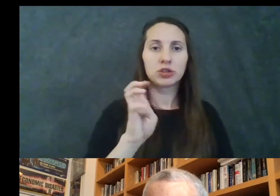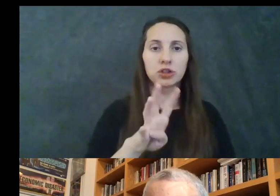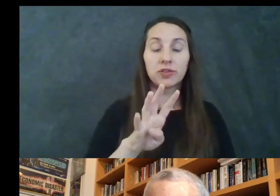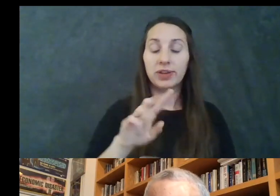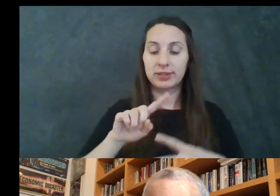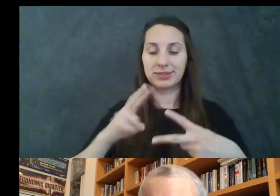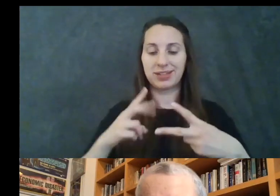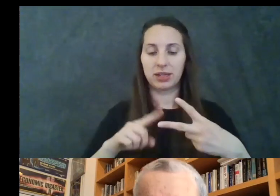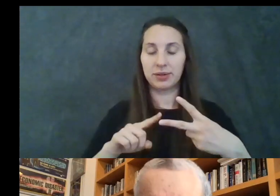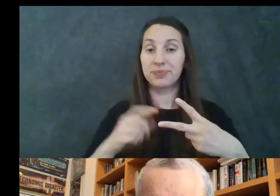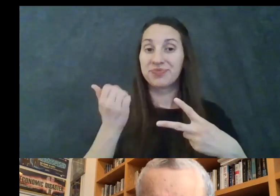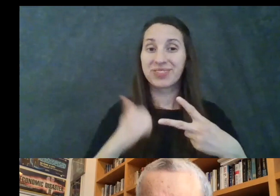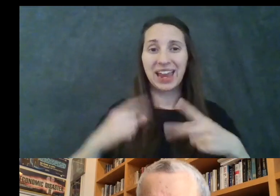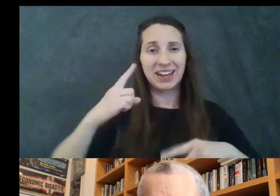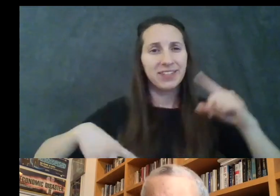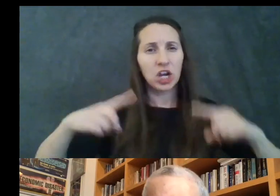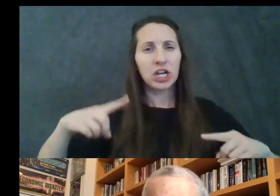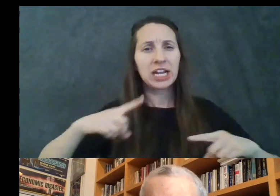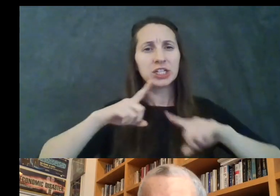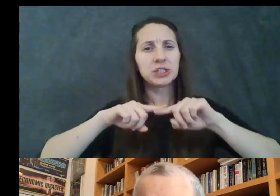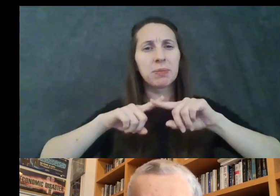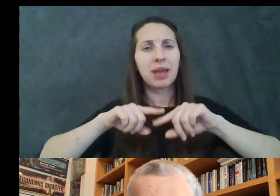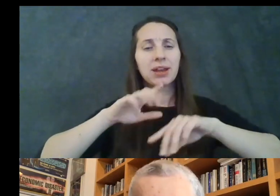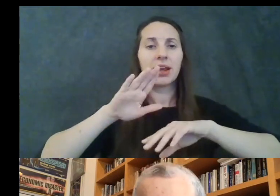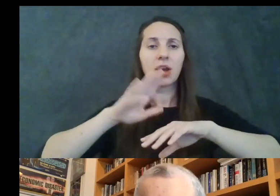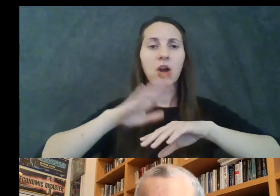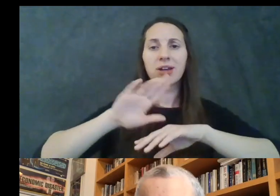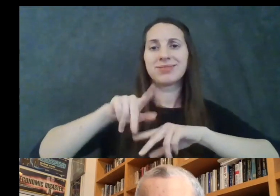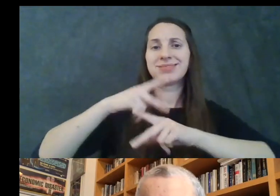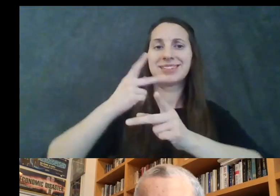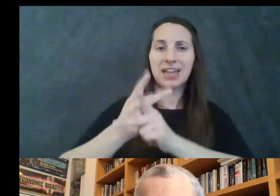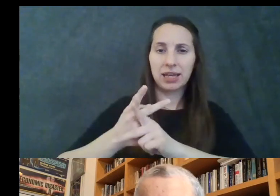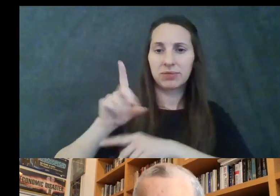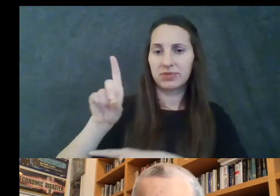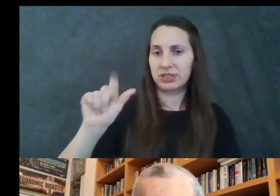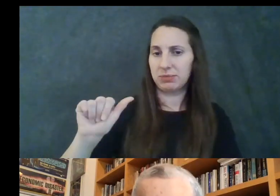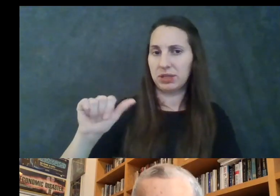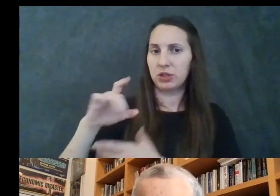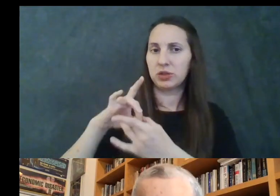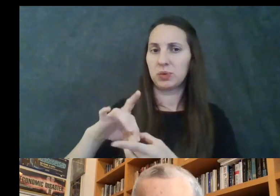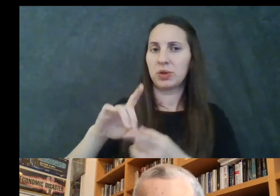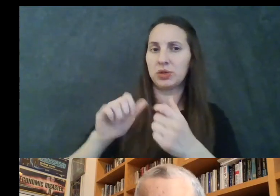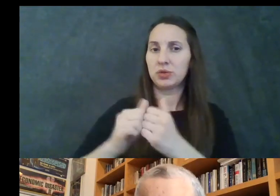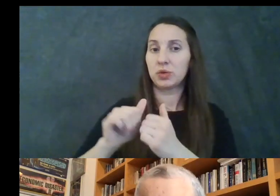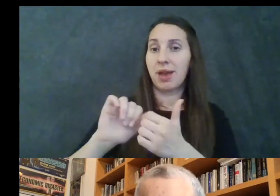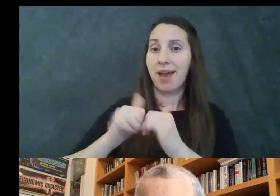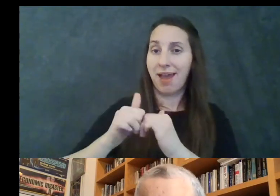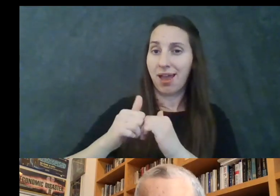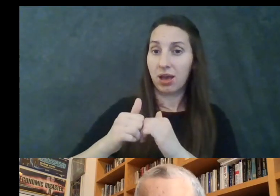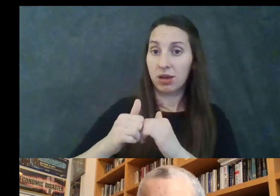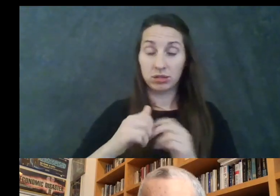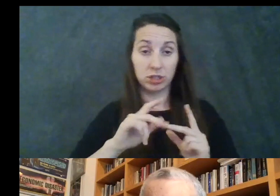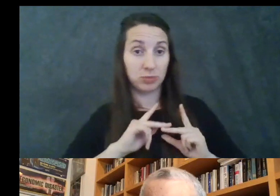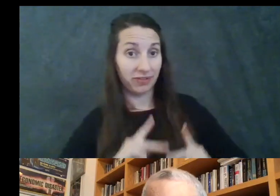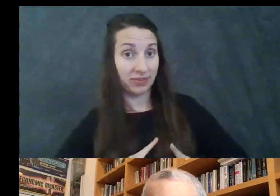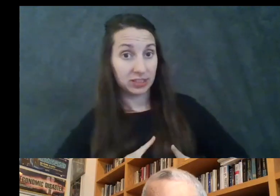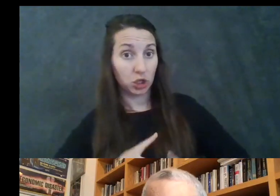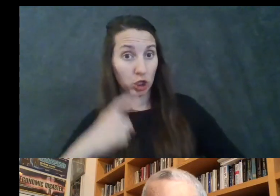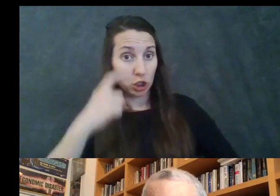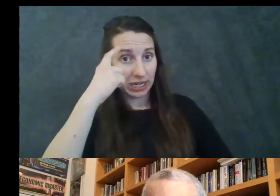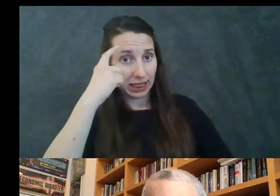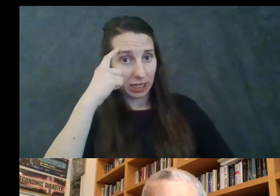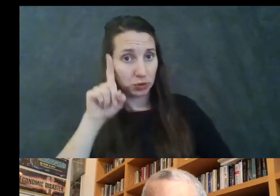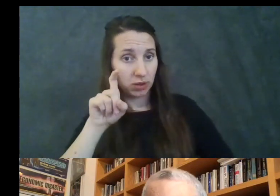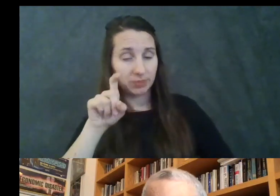any variations based on different types of disabilities in terms of how people voted? Meaning physical or intellectual?